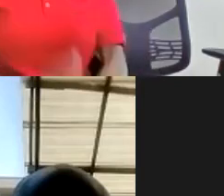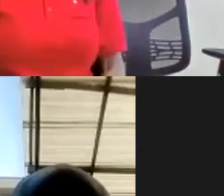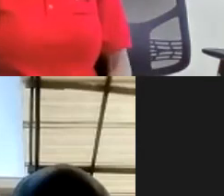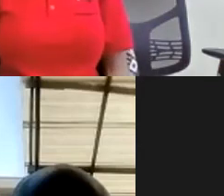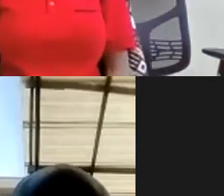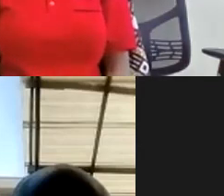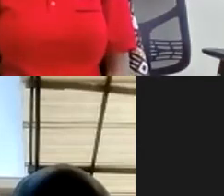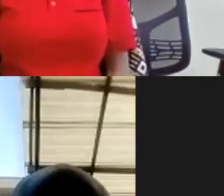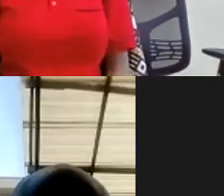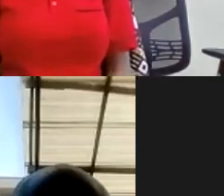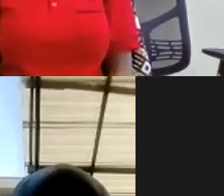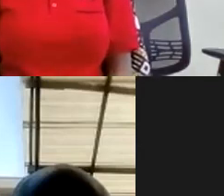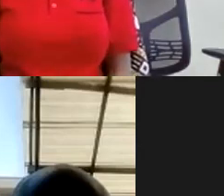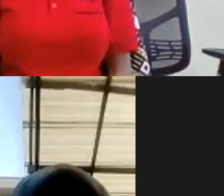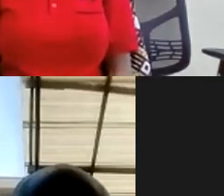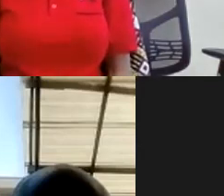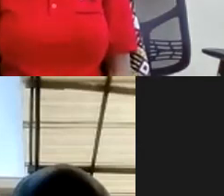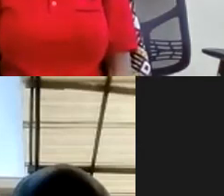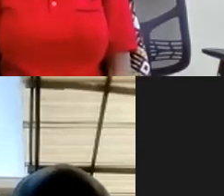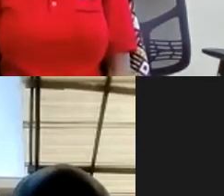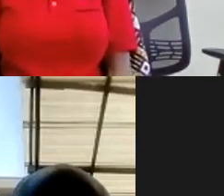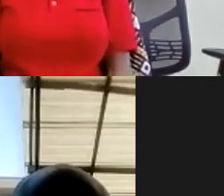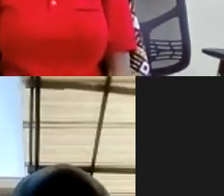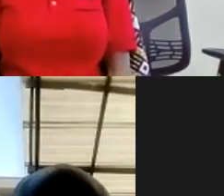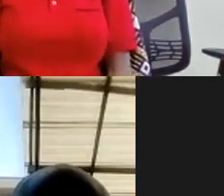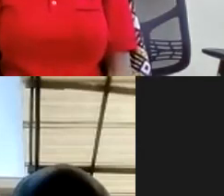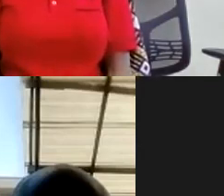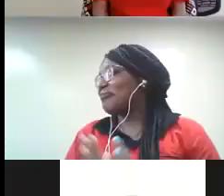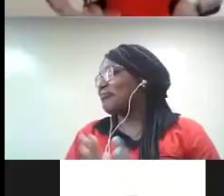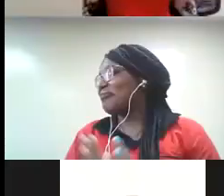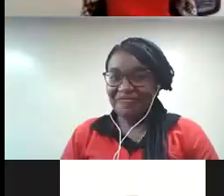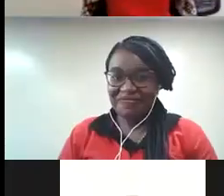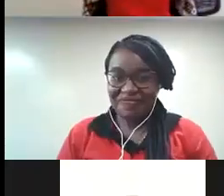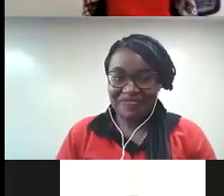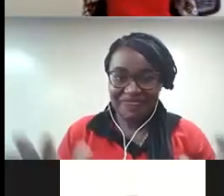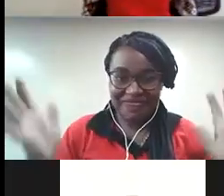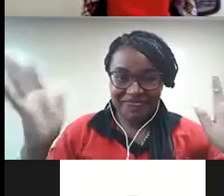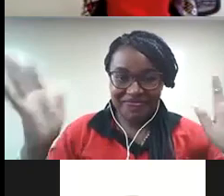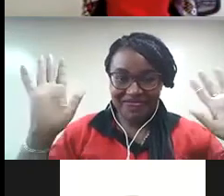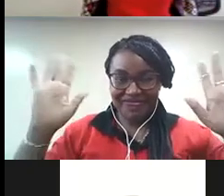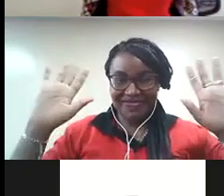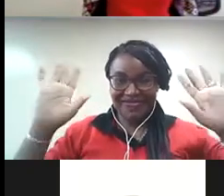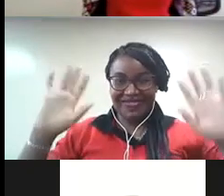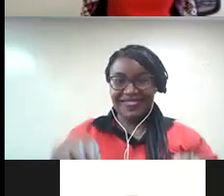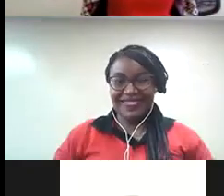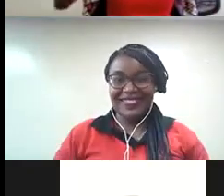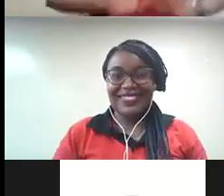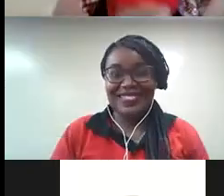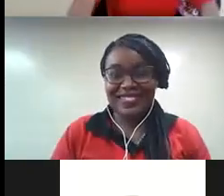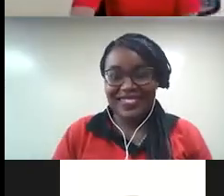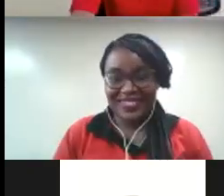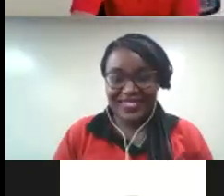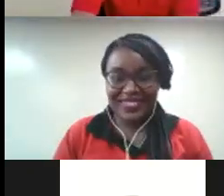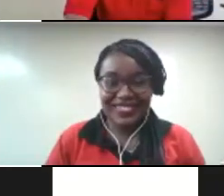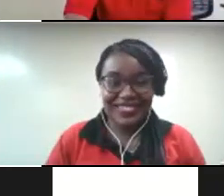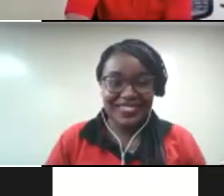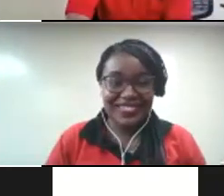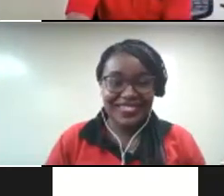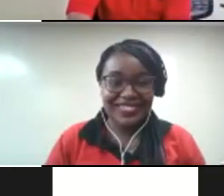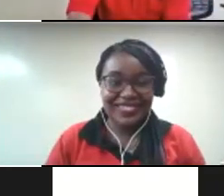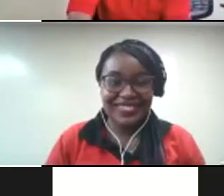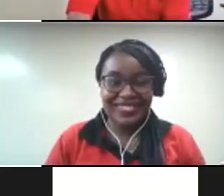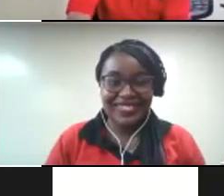we are. So we will start. The grace of our Lord Jesus Christ and the love of God and the fellowship of